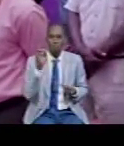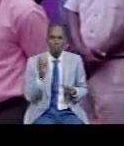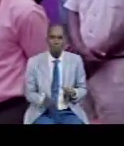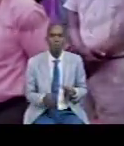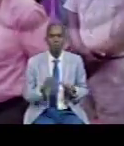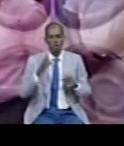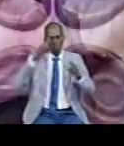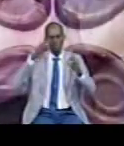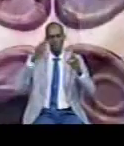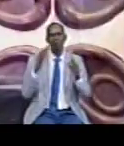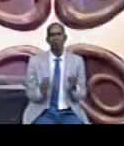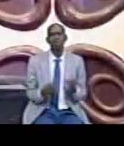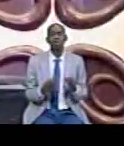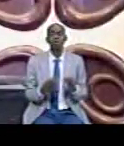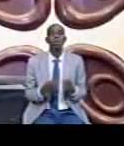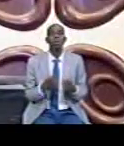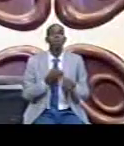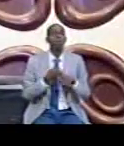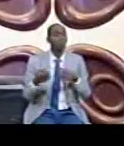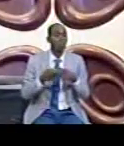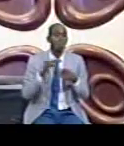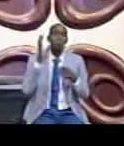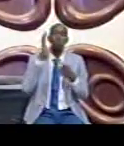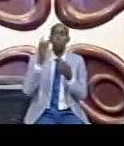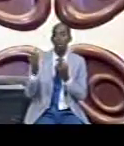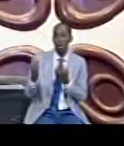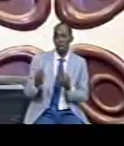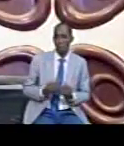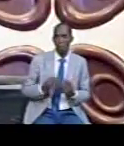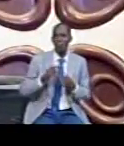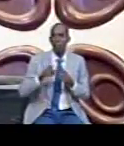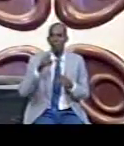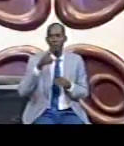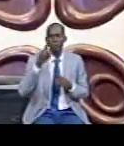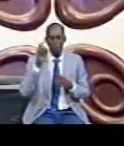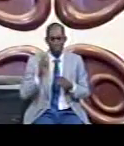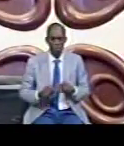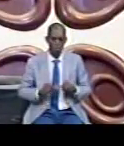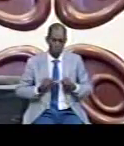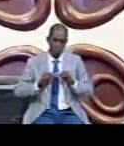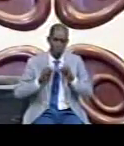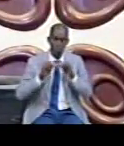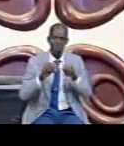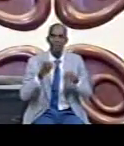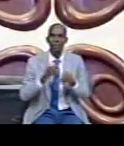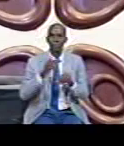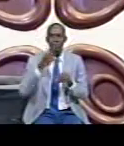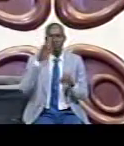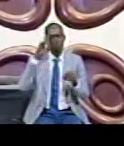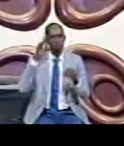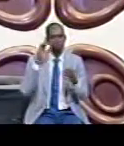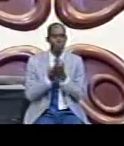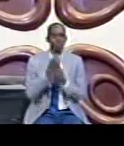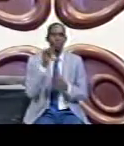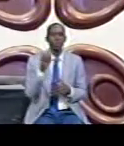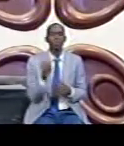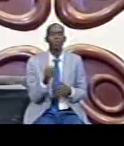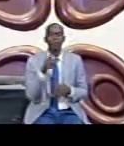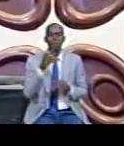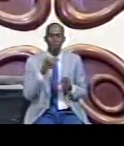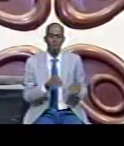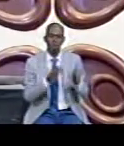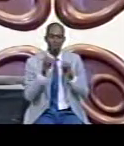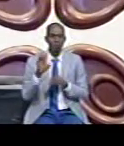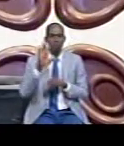mind. Persecution will come, but you must maintain your conviction. You must put your trust in